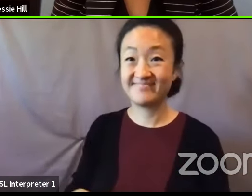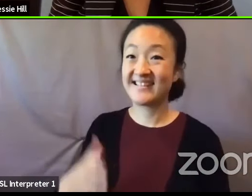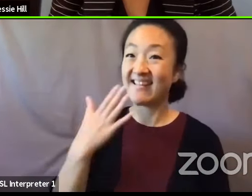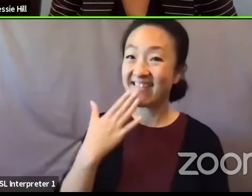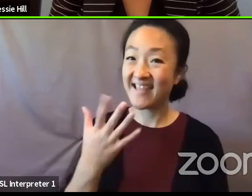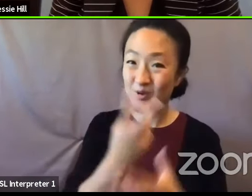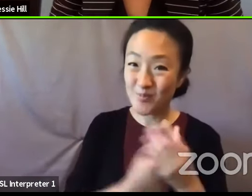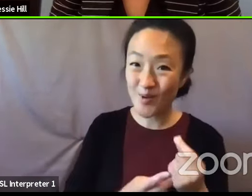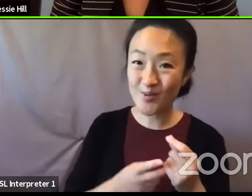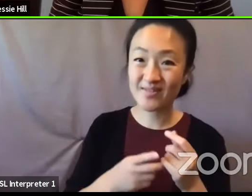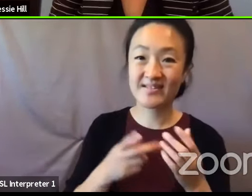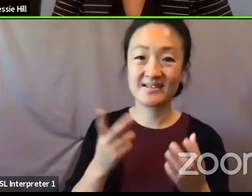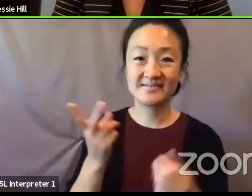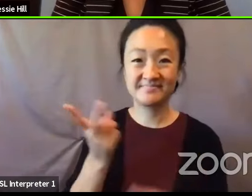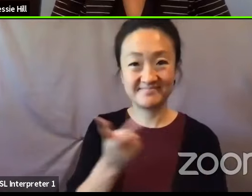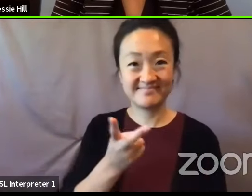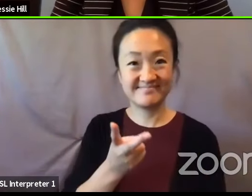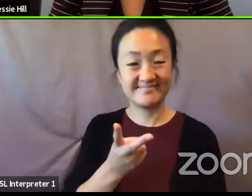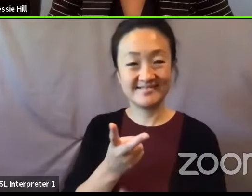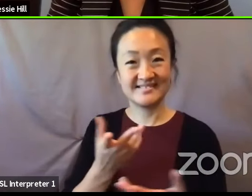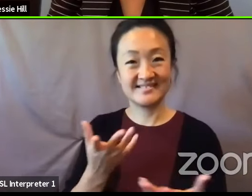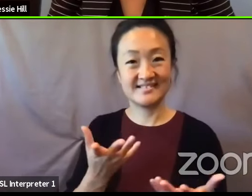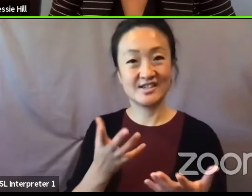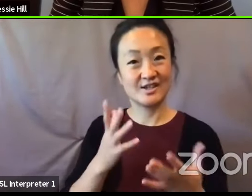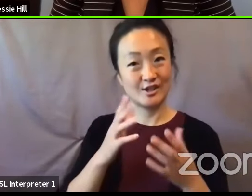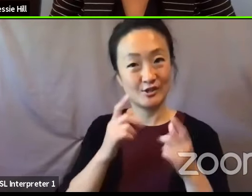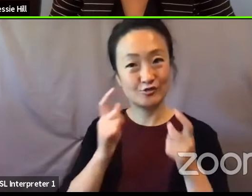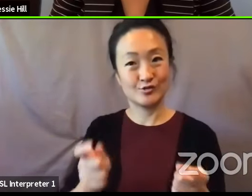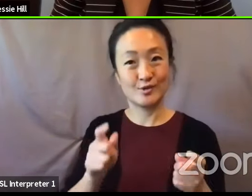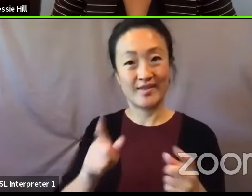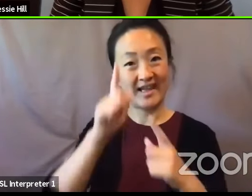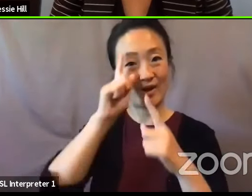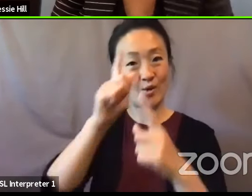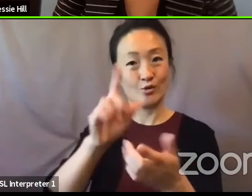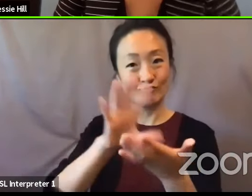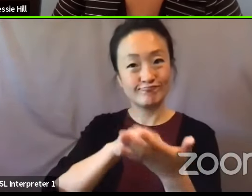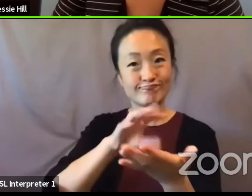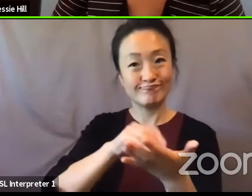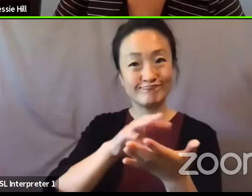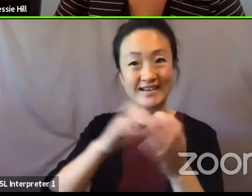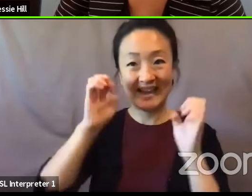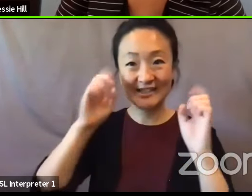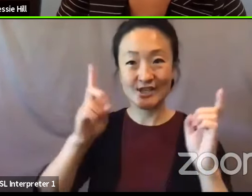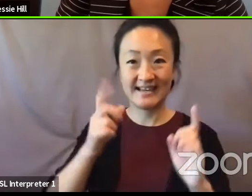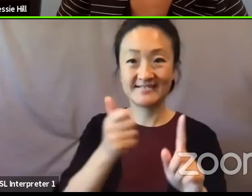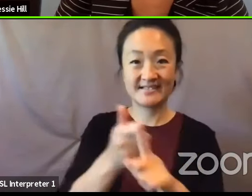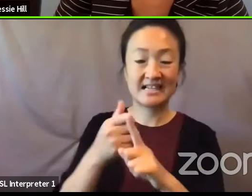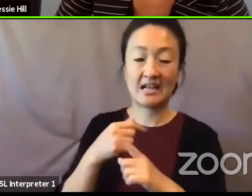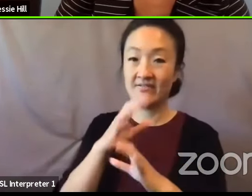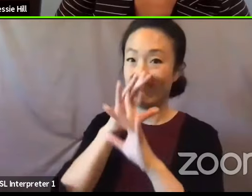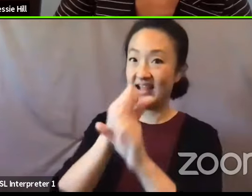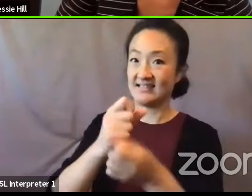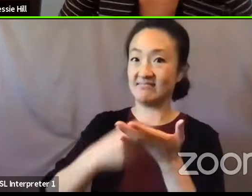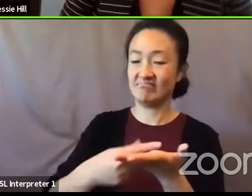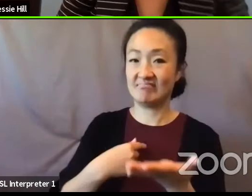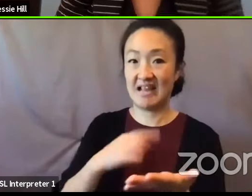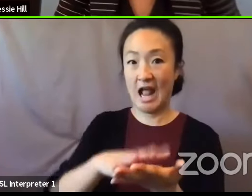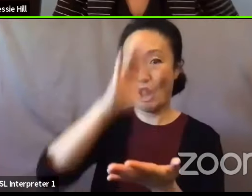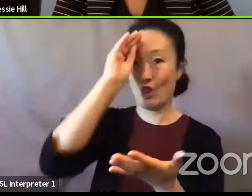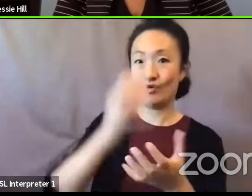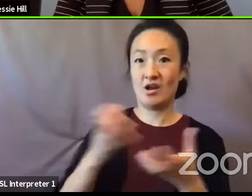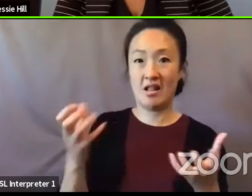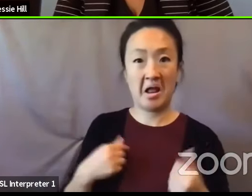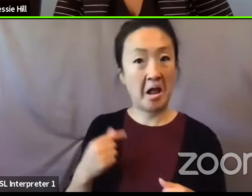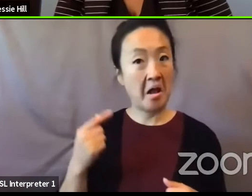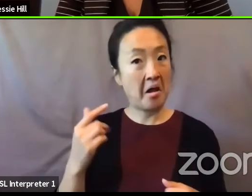for contributing to that goal today and for a really fascinating discussion. I know I learned a lot and I thought I knew a lot